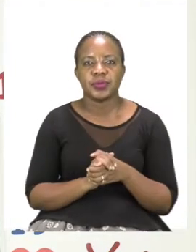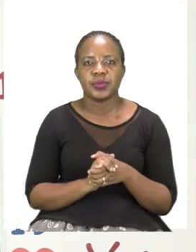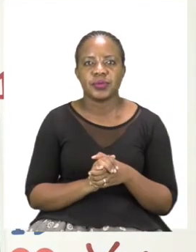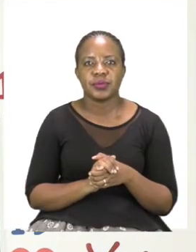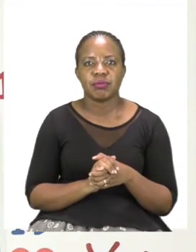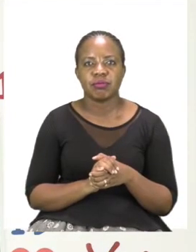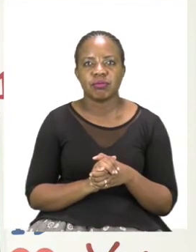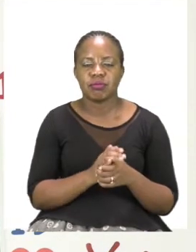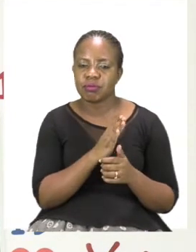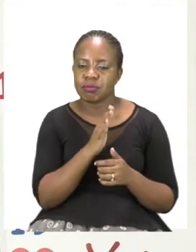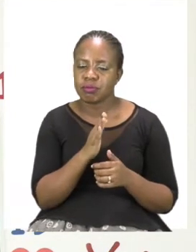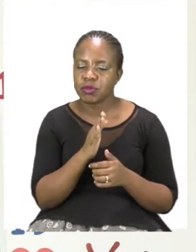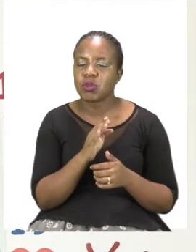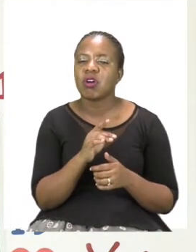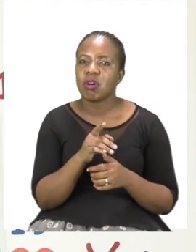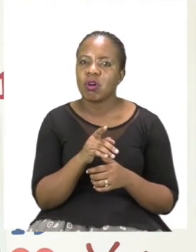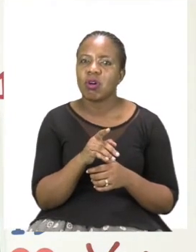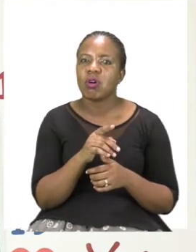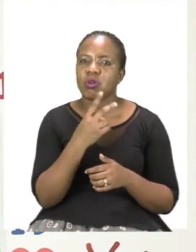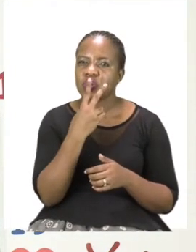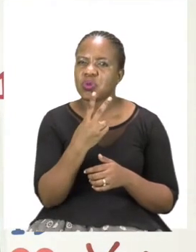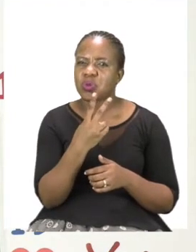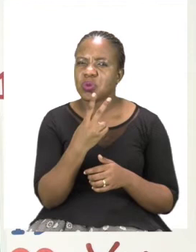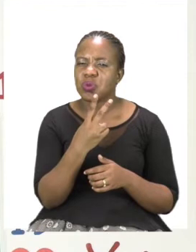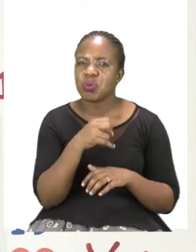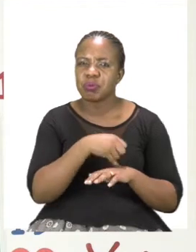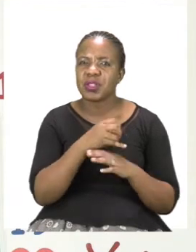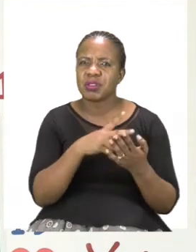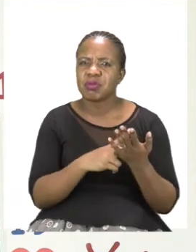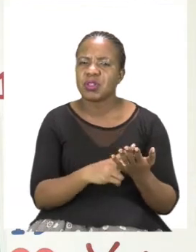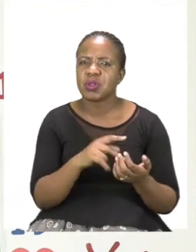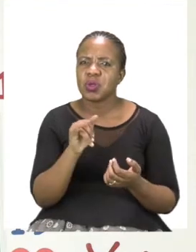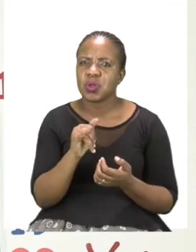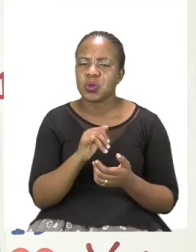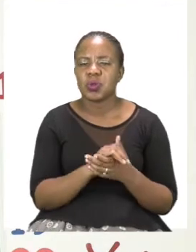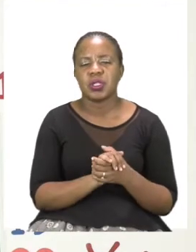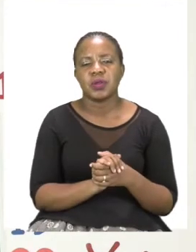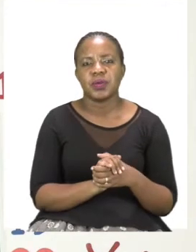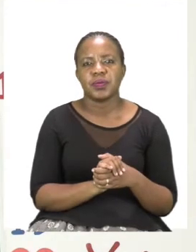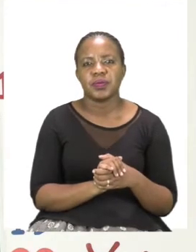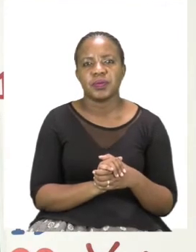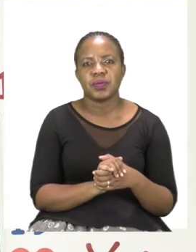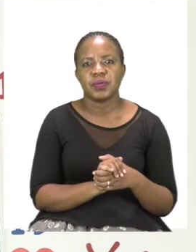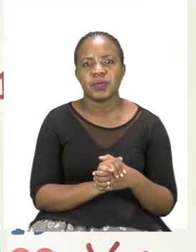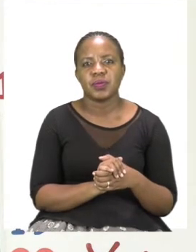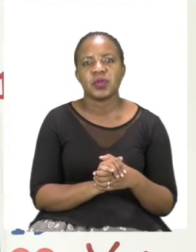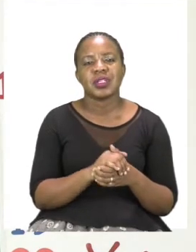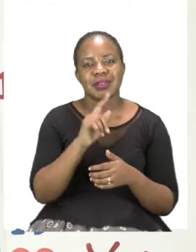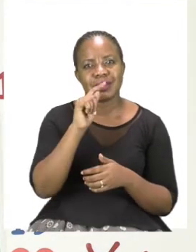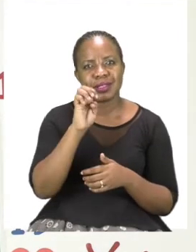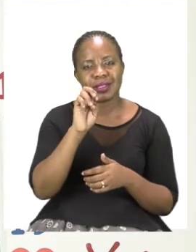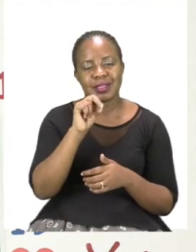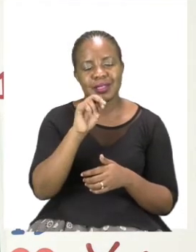at our 20. Now remember, boys and girls, we have 1 0